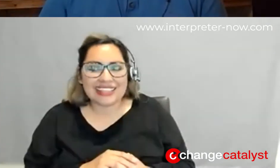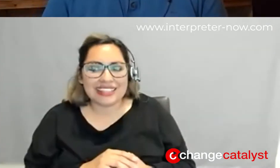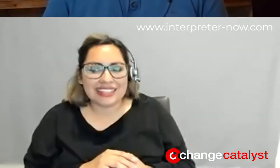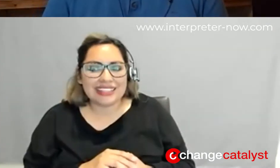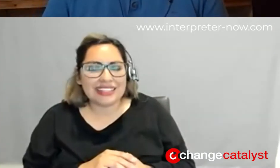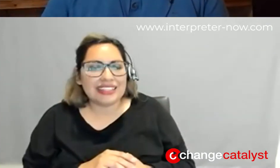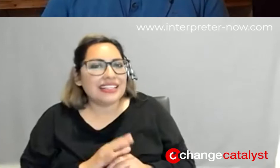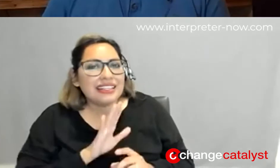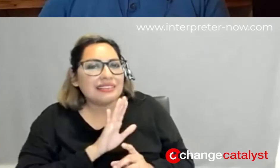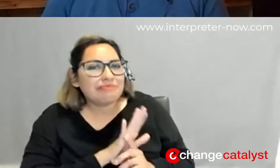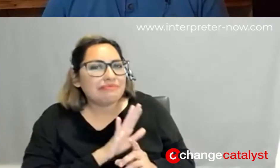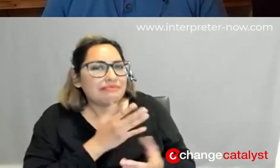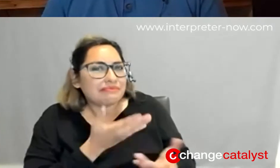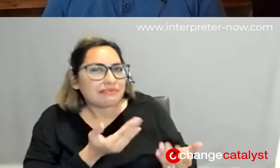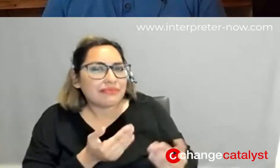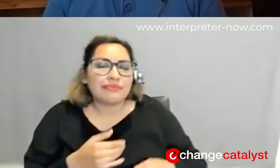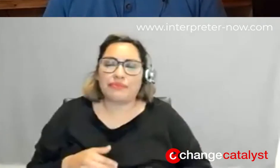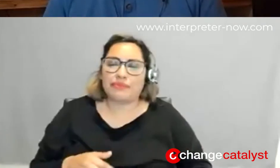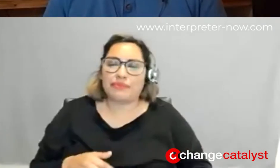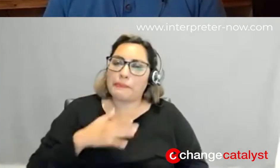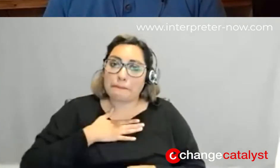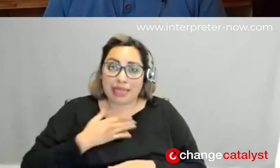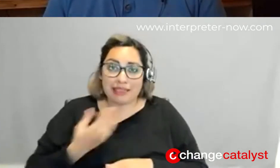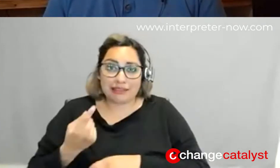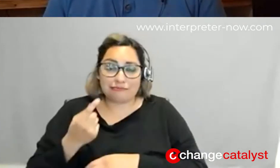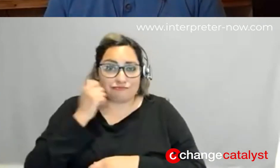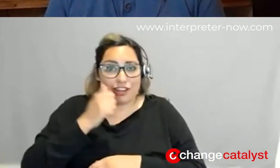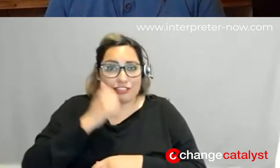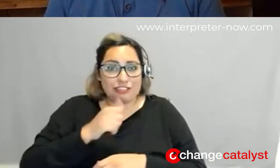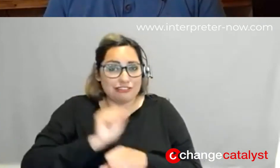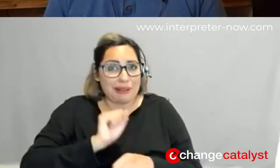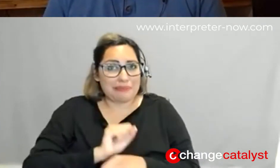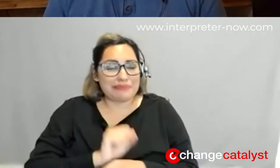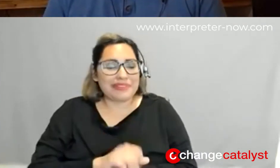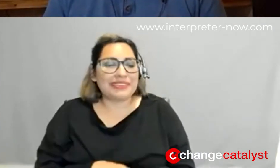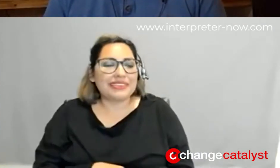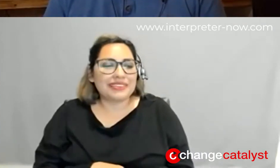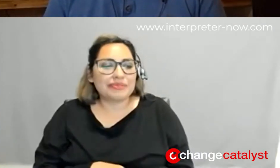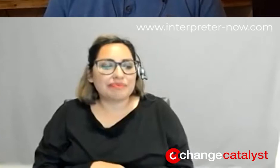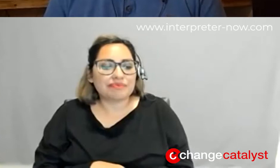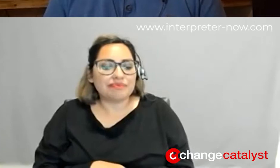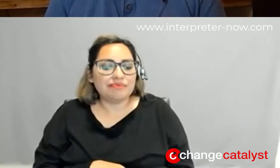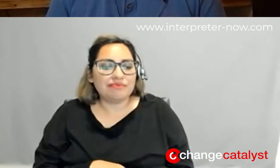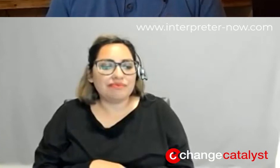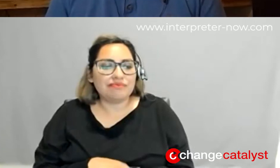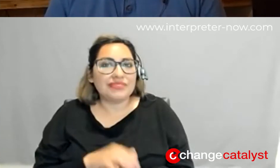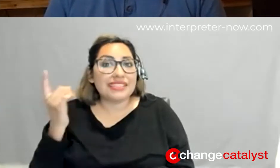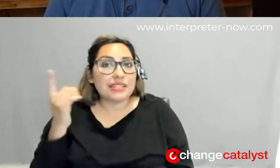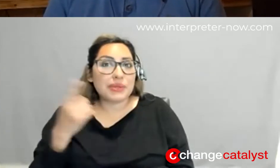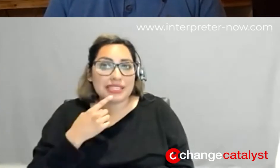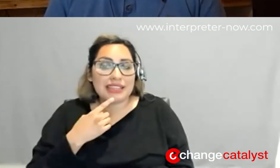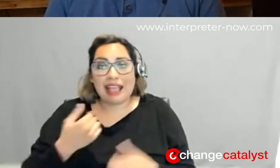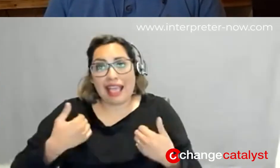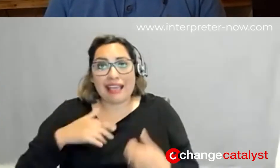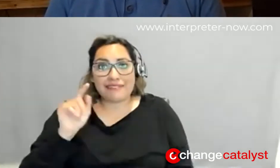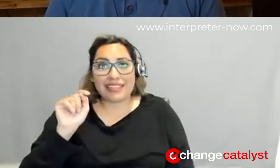What is your answer to that? Well, I would say that my day job. Someone described what I do as, oh, you have tenure.